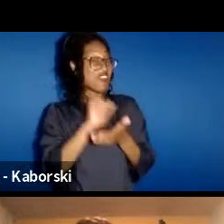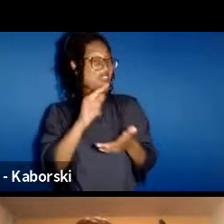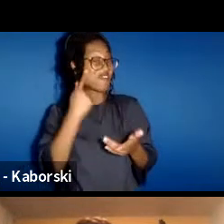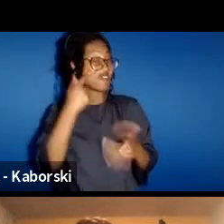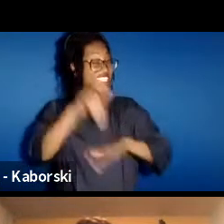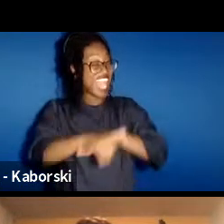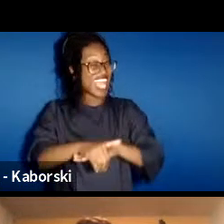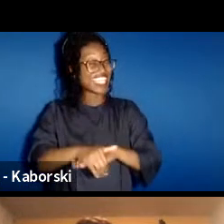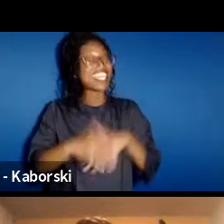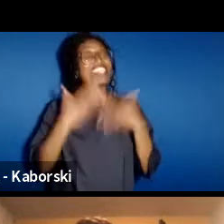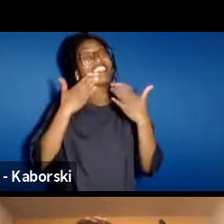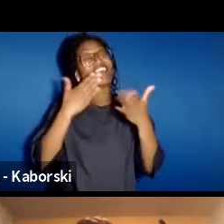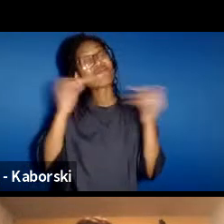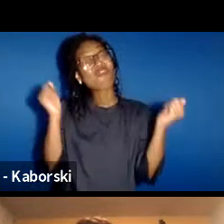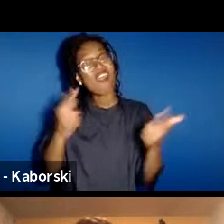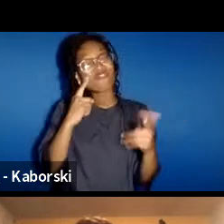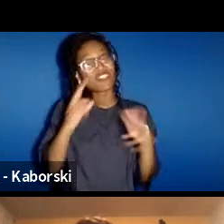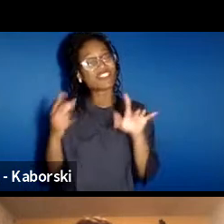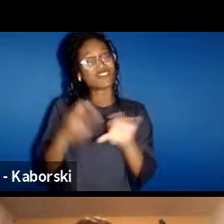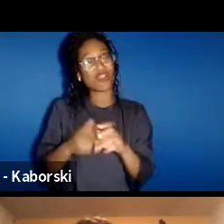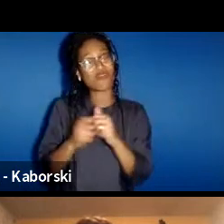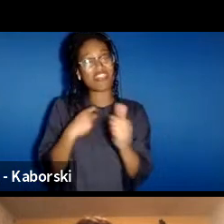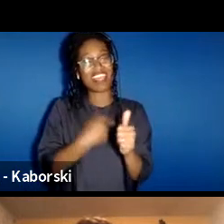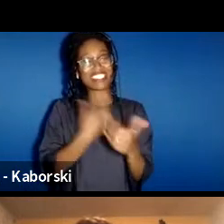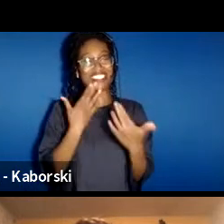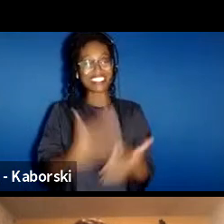this evening. So thank you all for joining us.